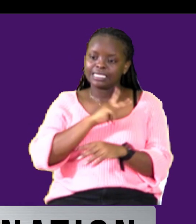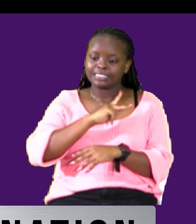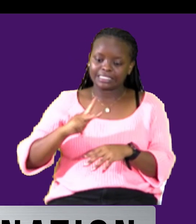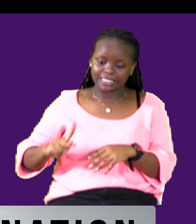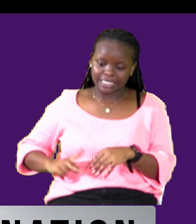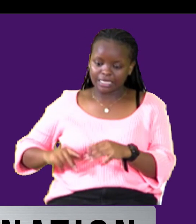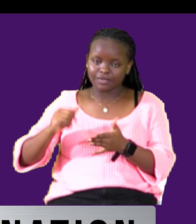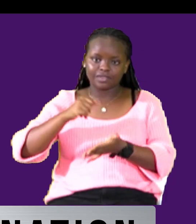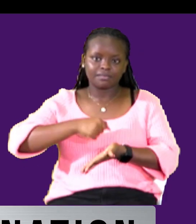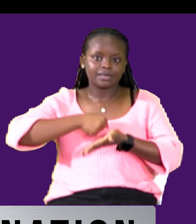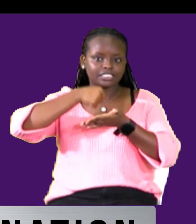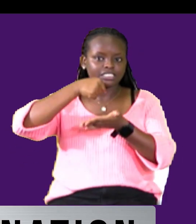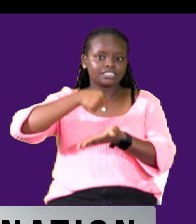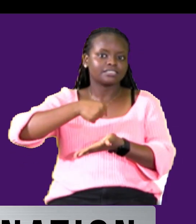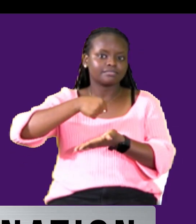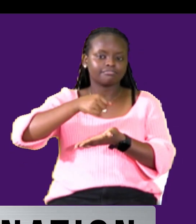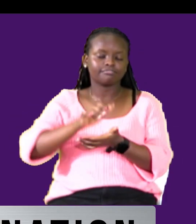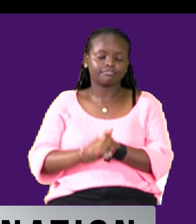budget. Right.